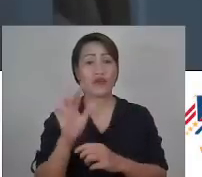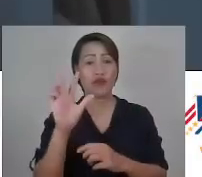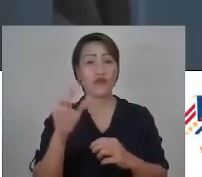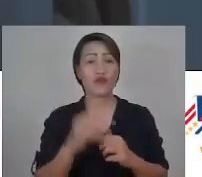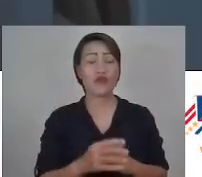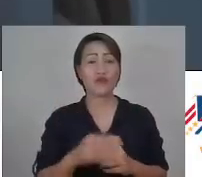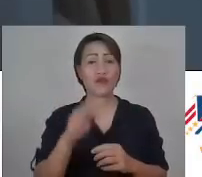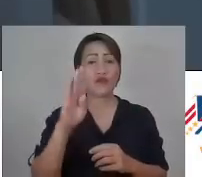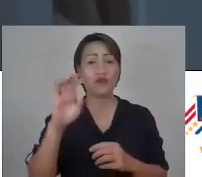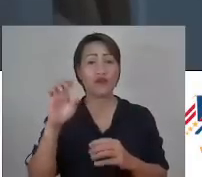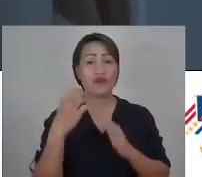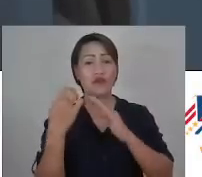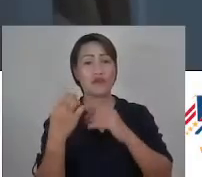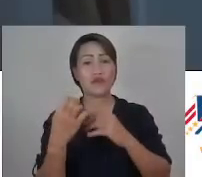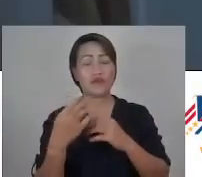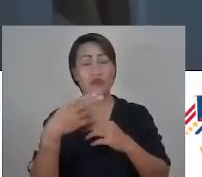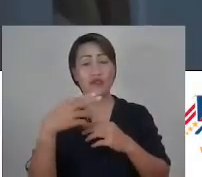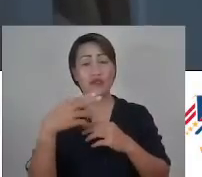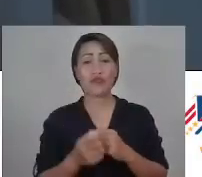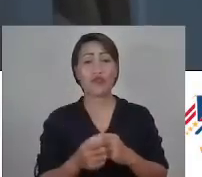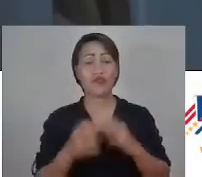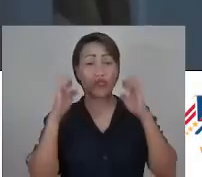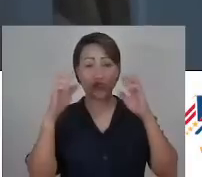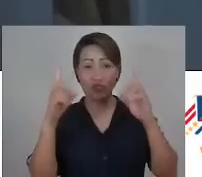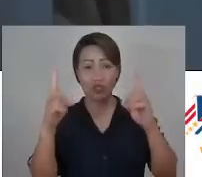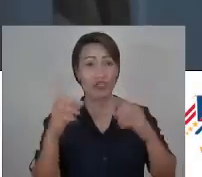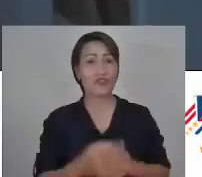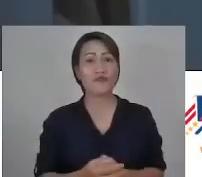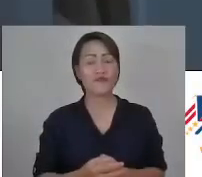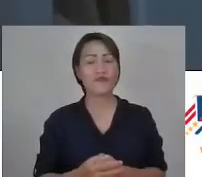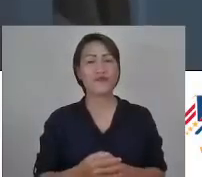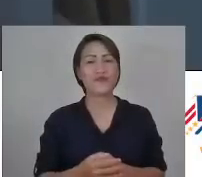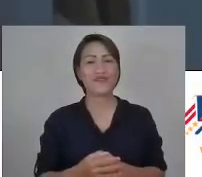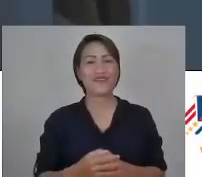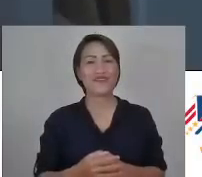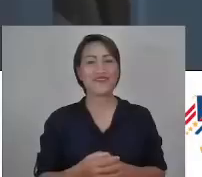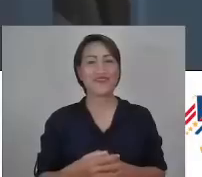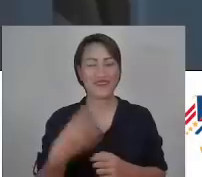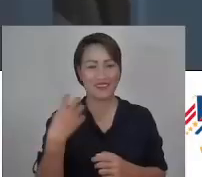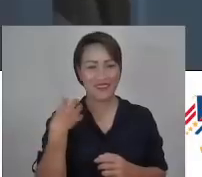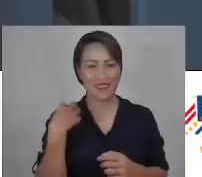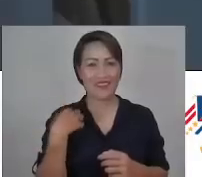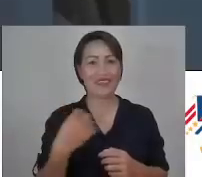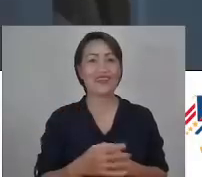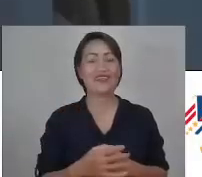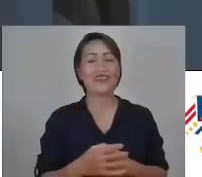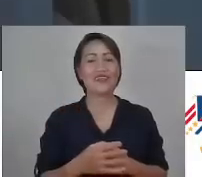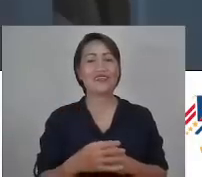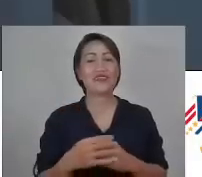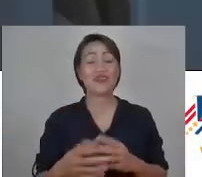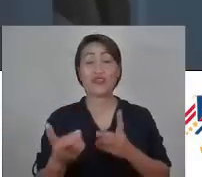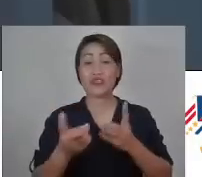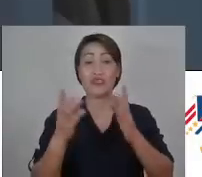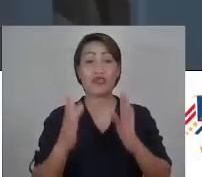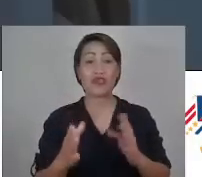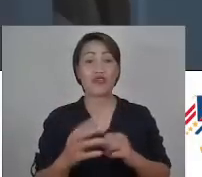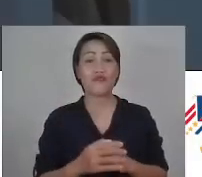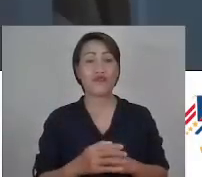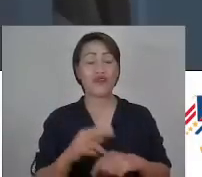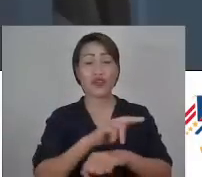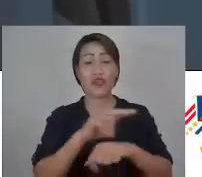Education. She also became the OIC Executive Director of the National Council for Children's